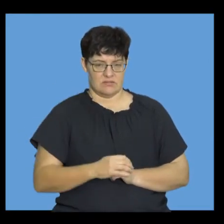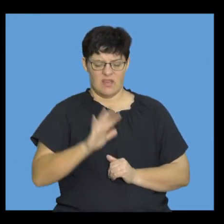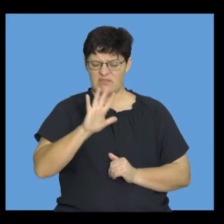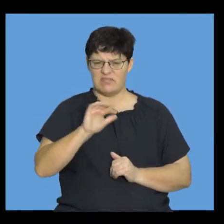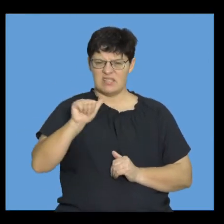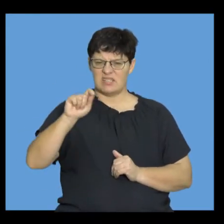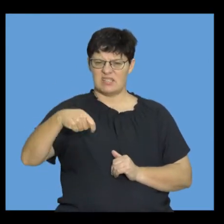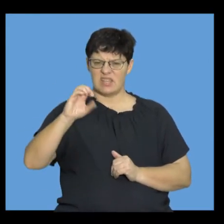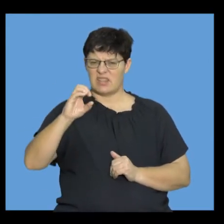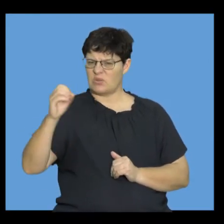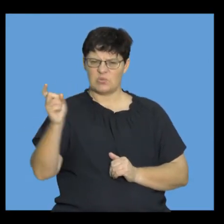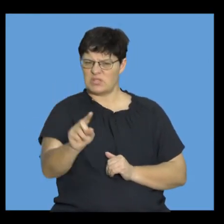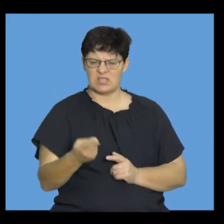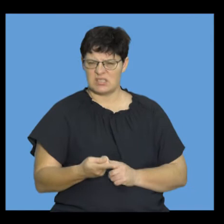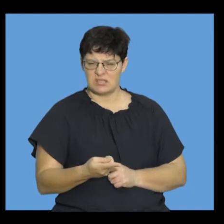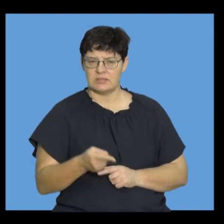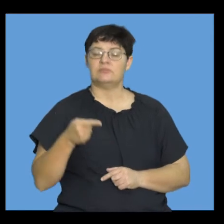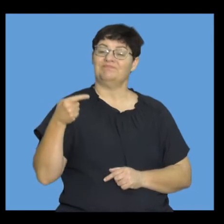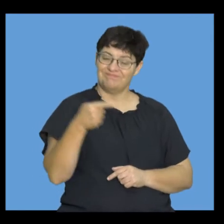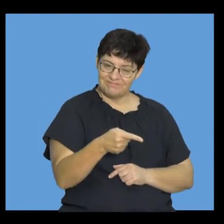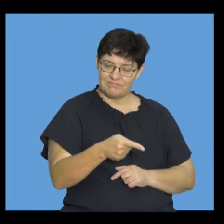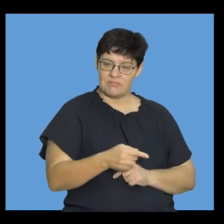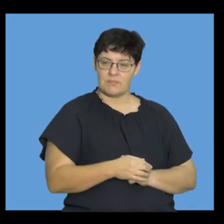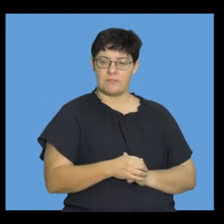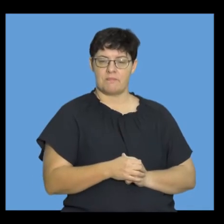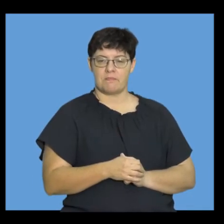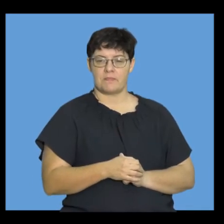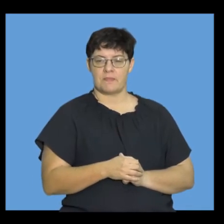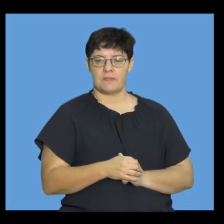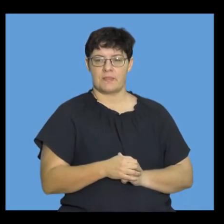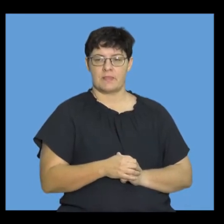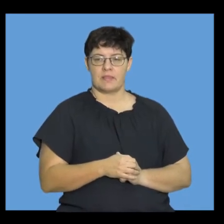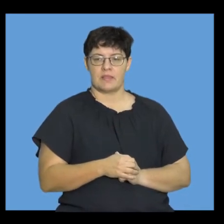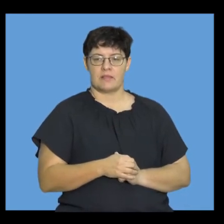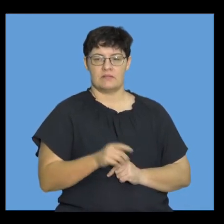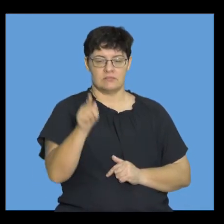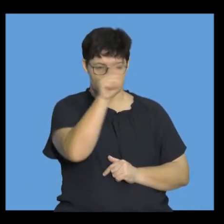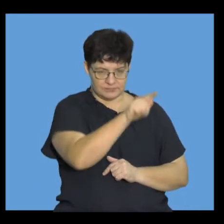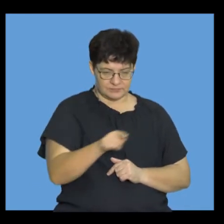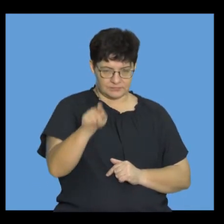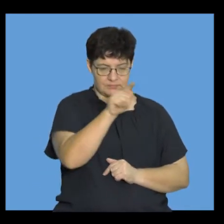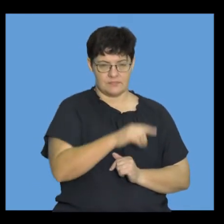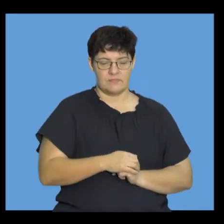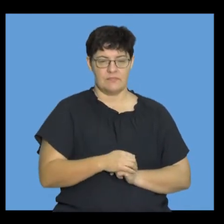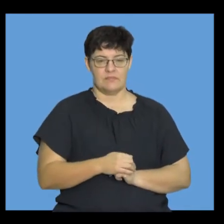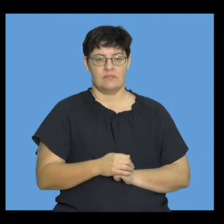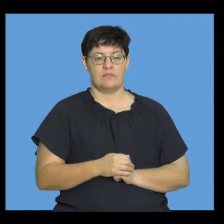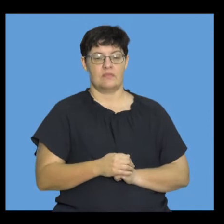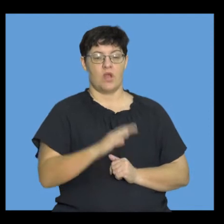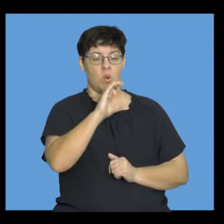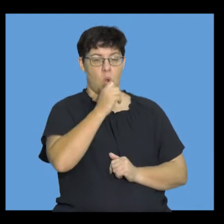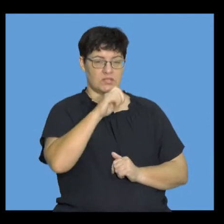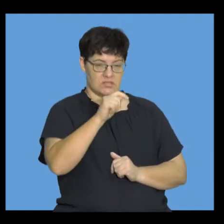56,000, guys? The 56,000, as you will see here, there we go. There's my cost of sales